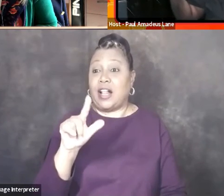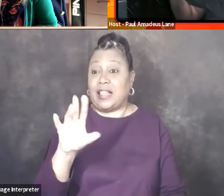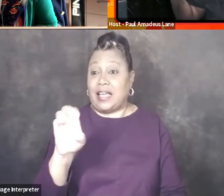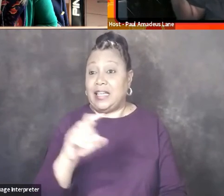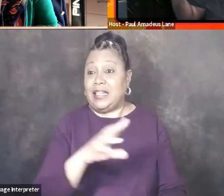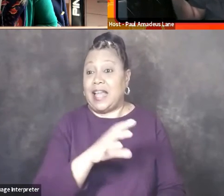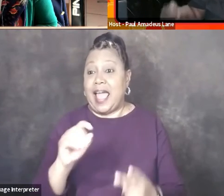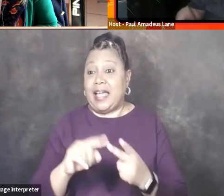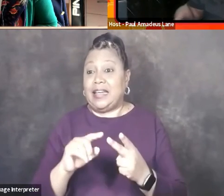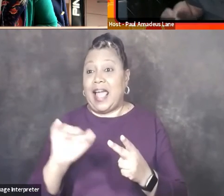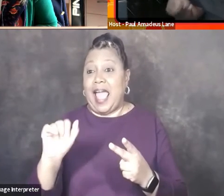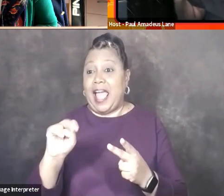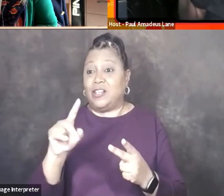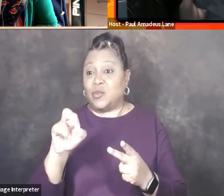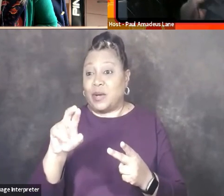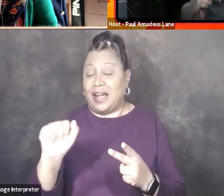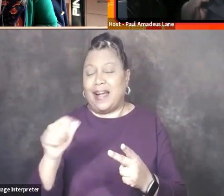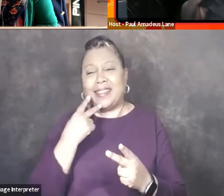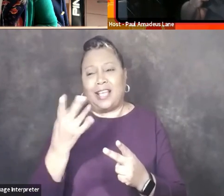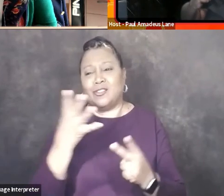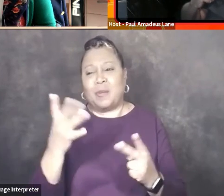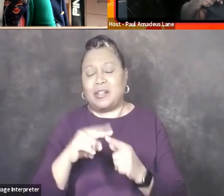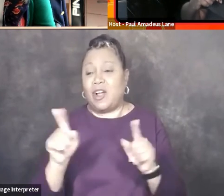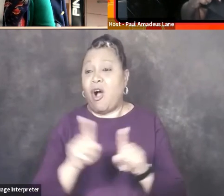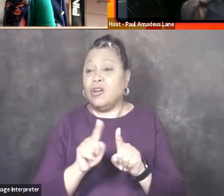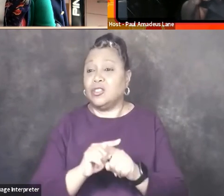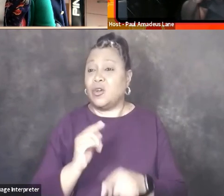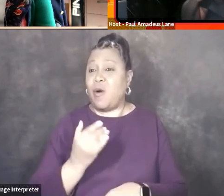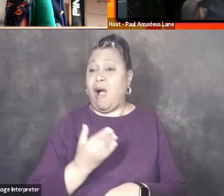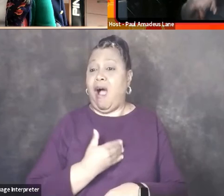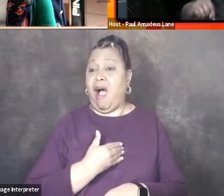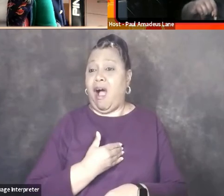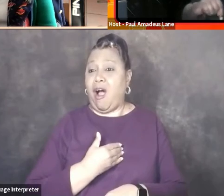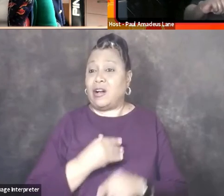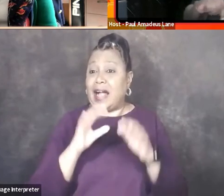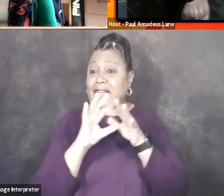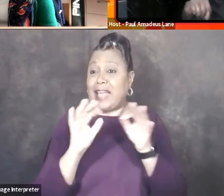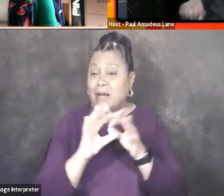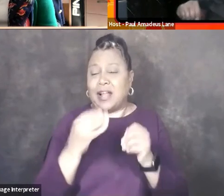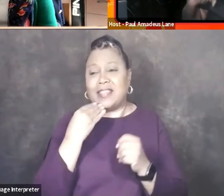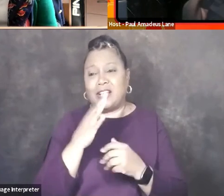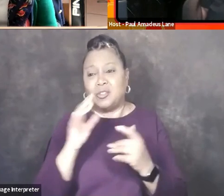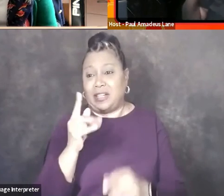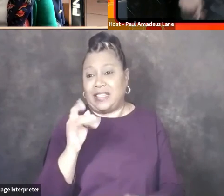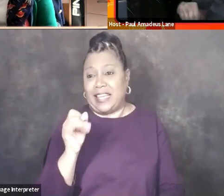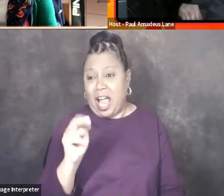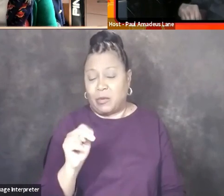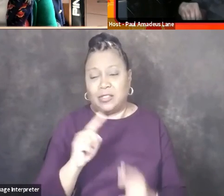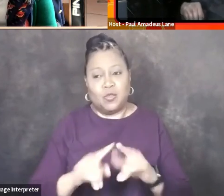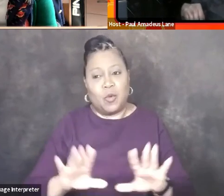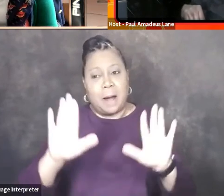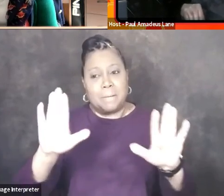Darlene and Andrea. Thank you guys so much. And also our captioner. Thank you so much, Karen. You're doing an amazing job.